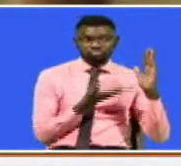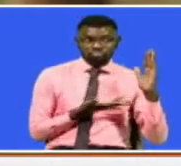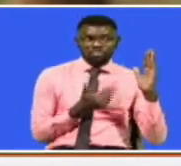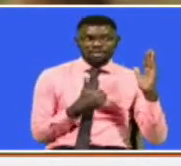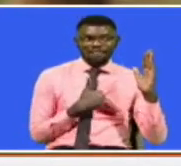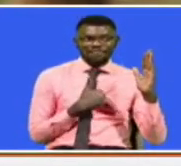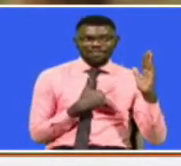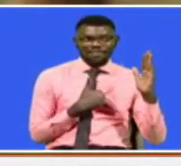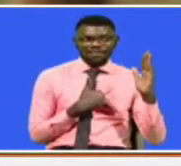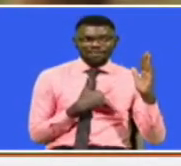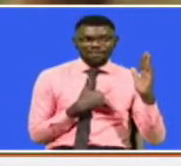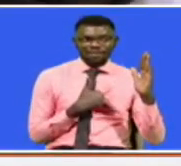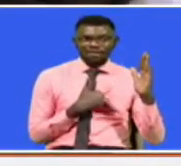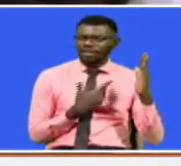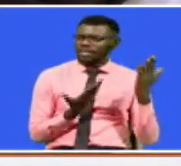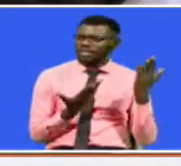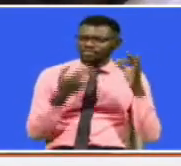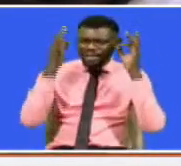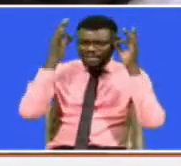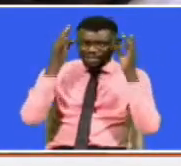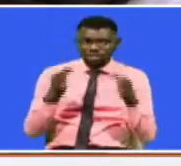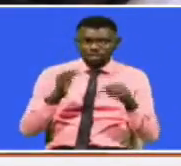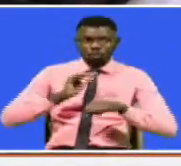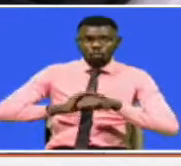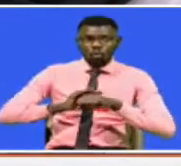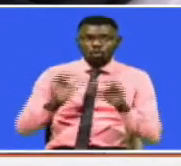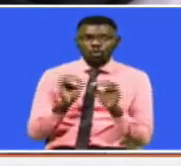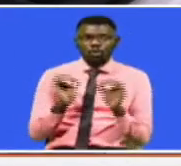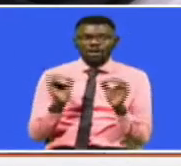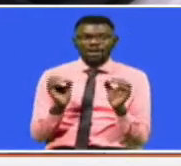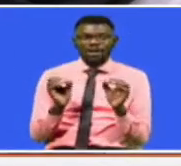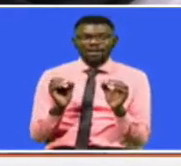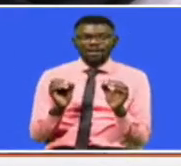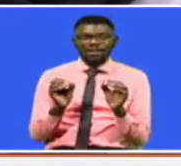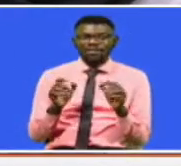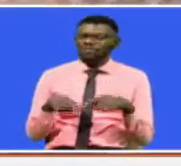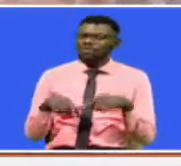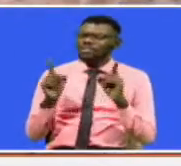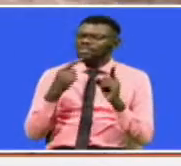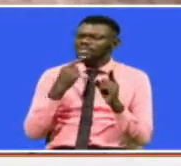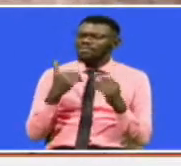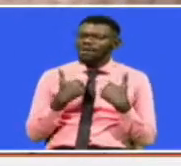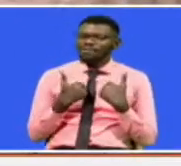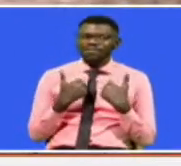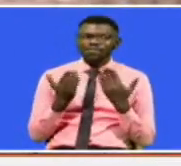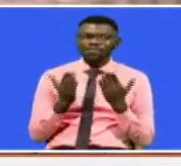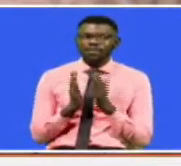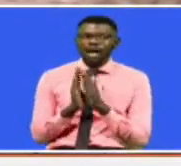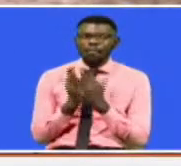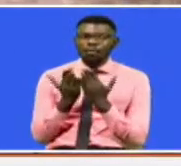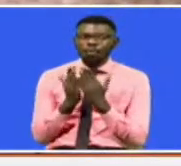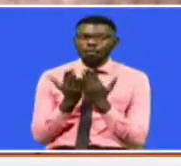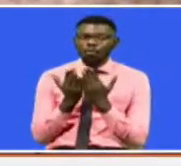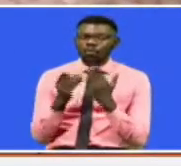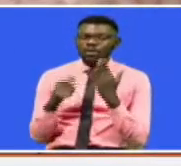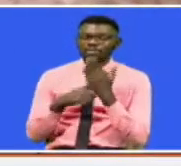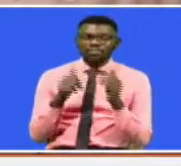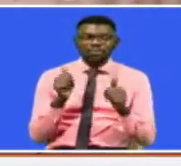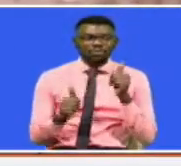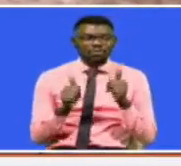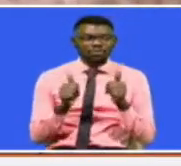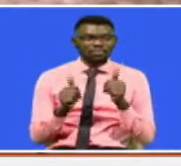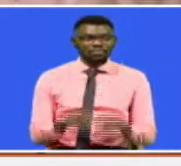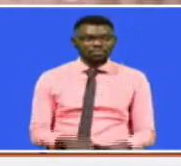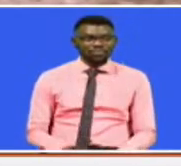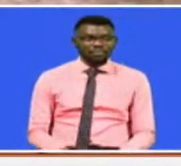your decisions is poor. You said you have a pending book. What is the book all about? The book is about